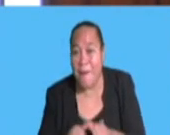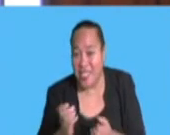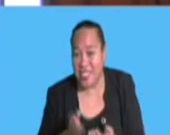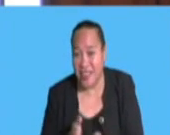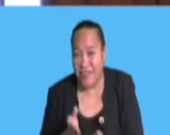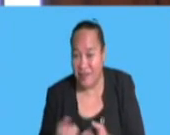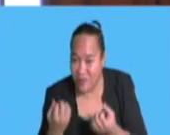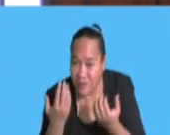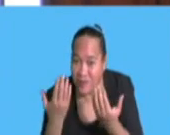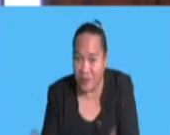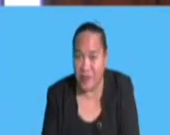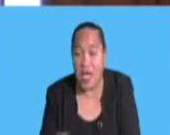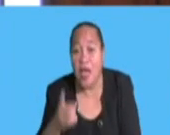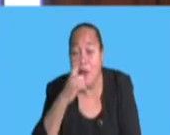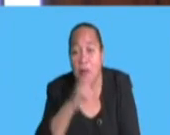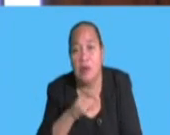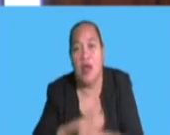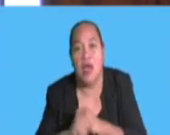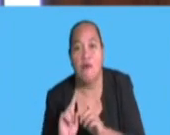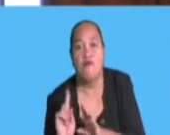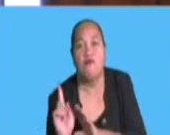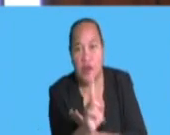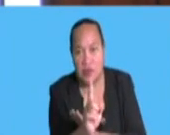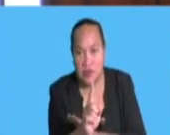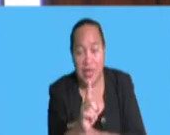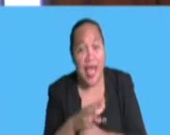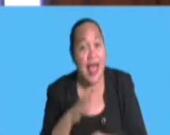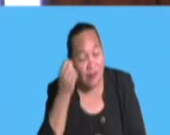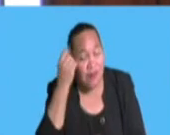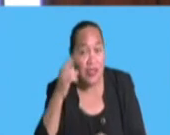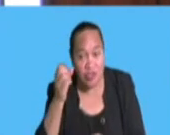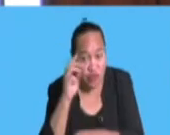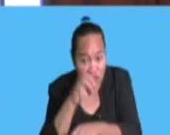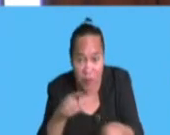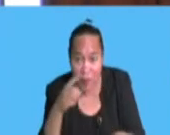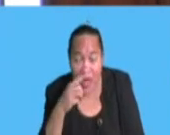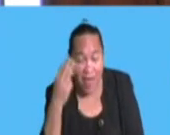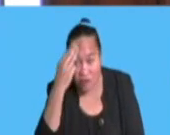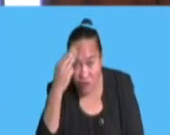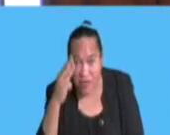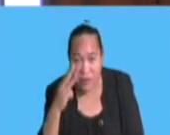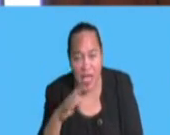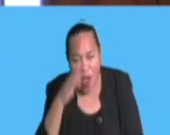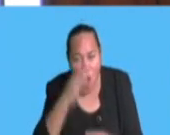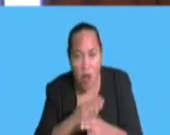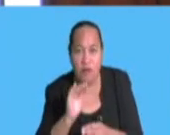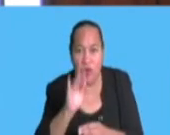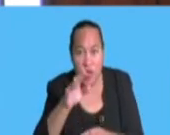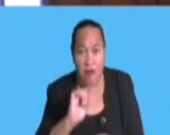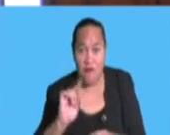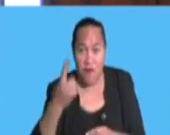people that puts our people first and realizes the dreams and aspirations of our people in the first 3 words